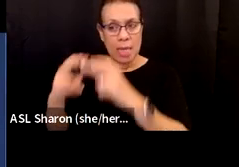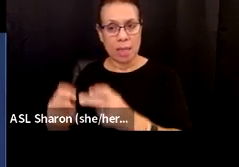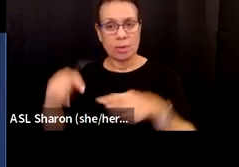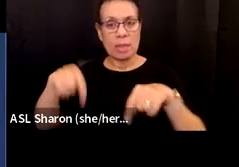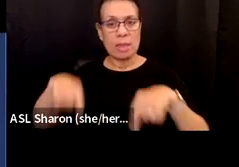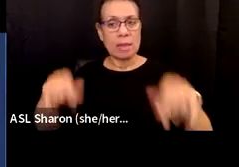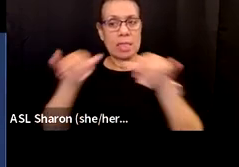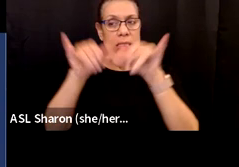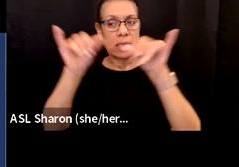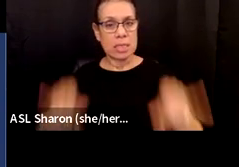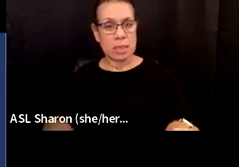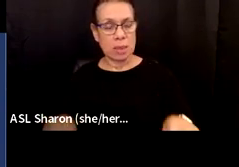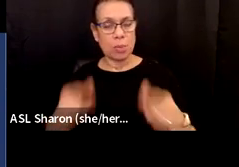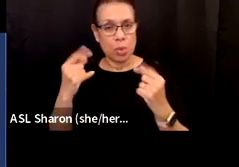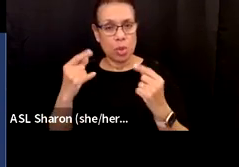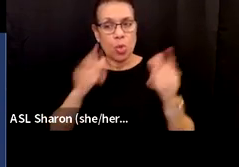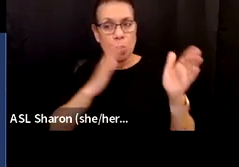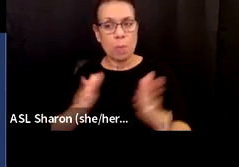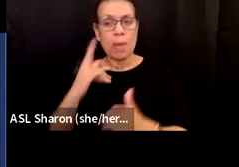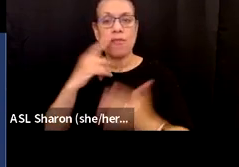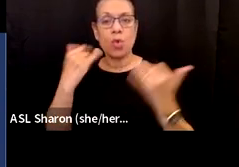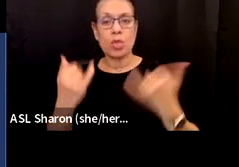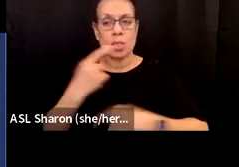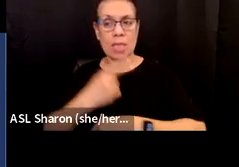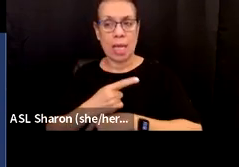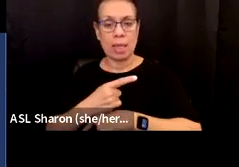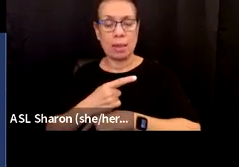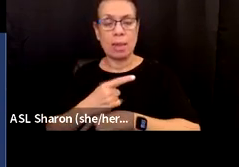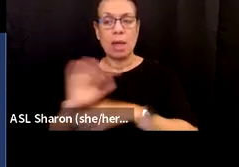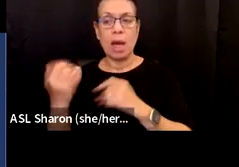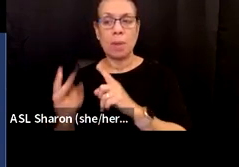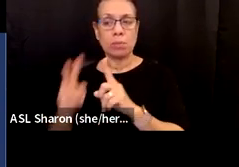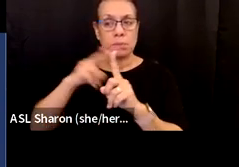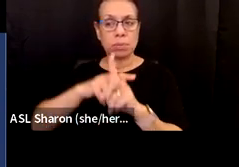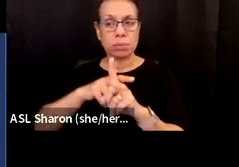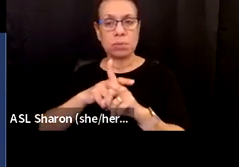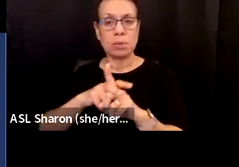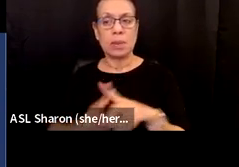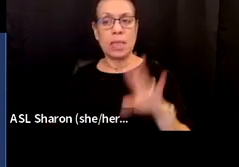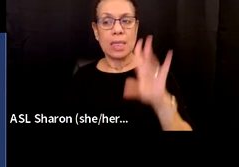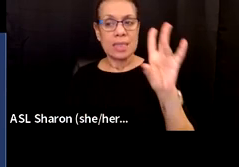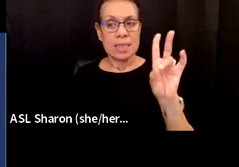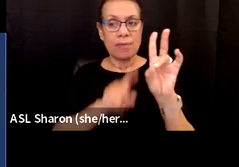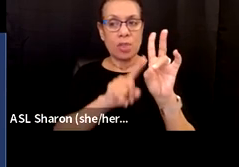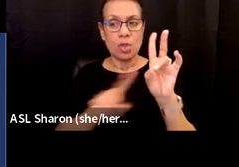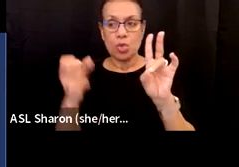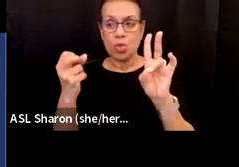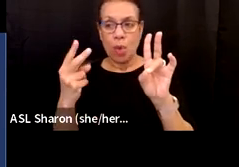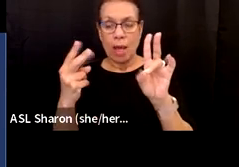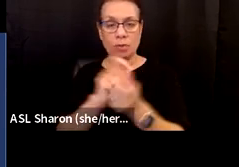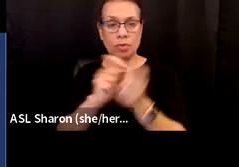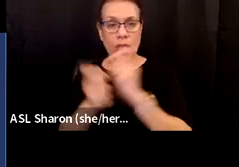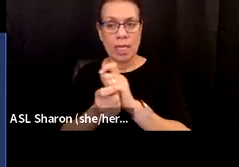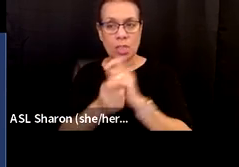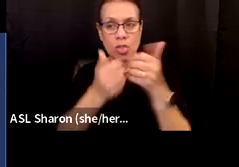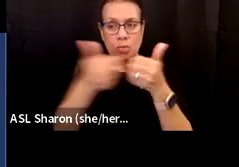to prepare ourself for this day around implementation of 7 to 12 high school redesign it also